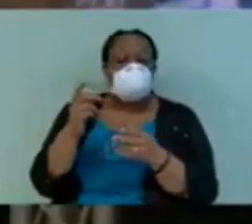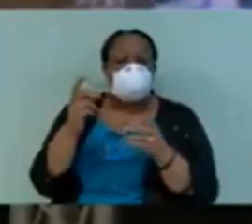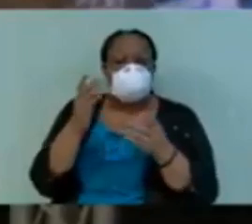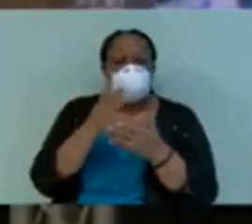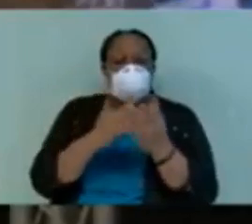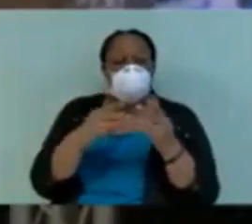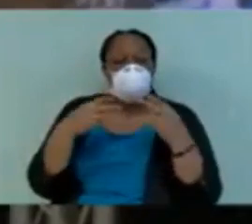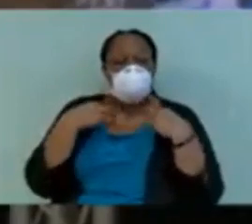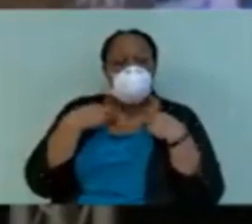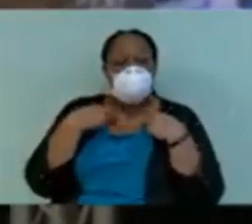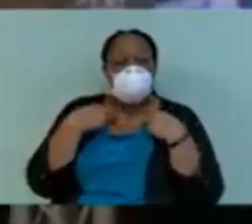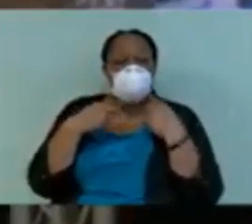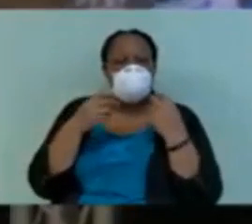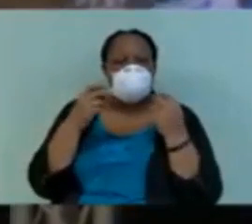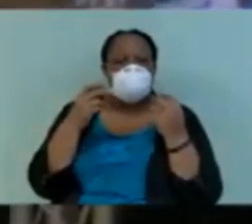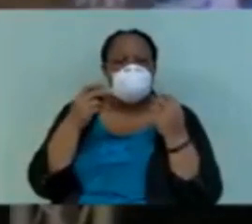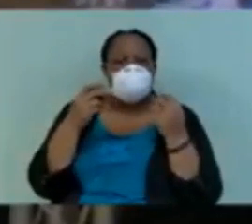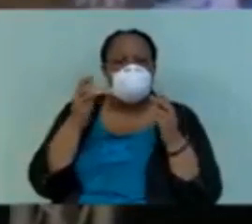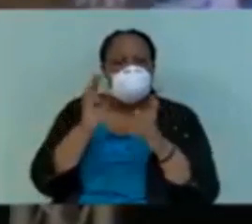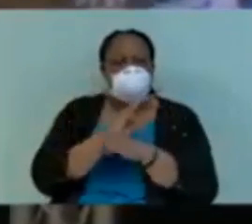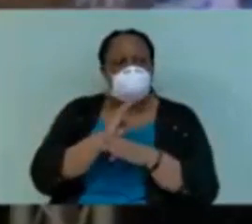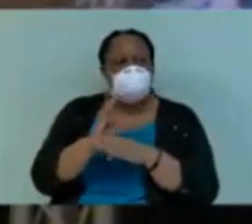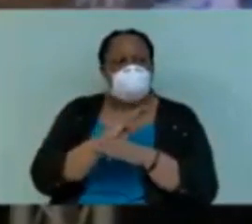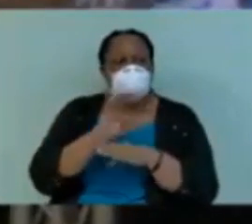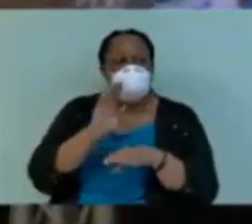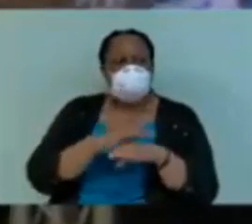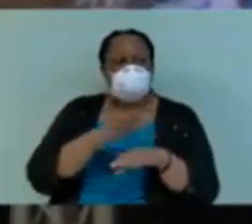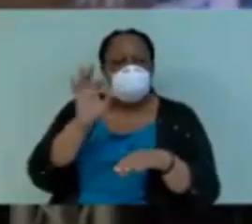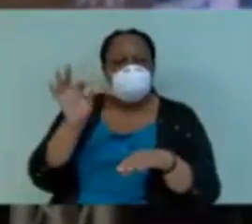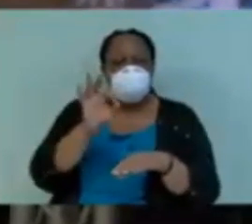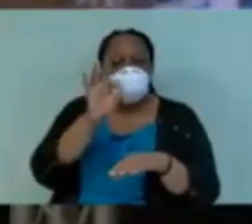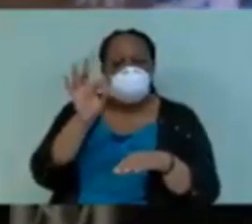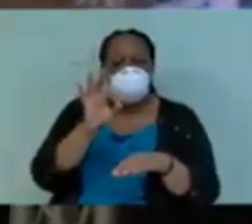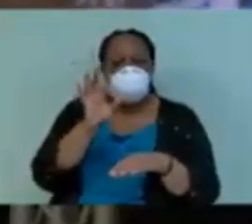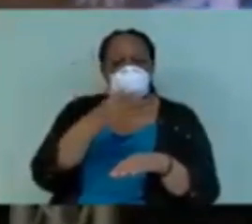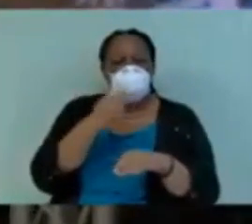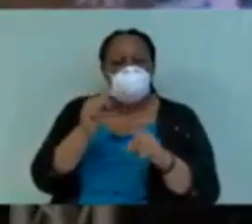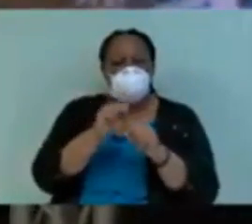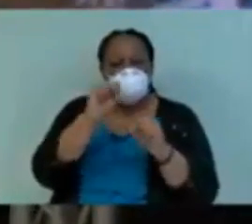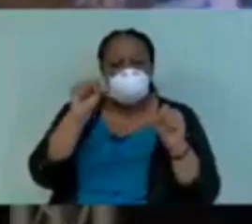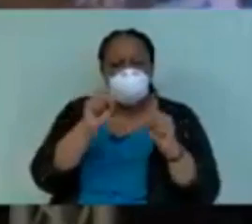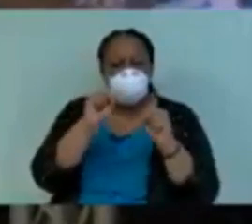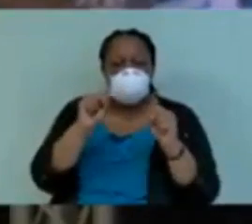pandemic, whether or not they are registered at Social